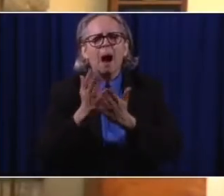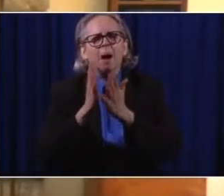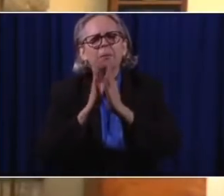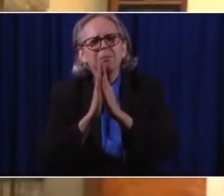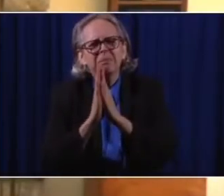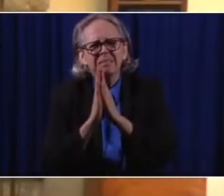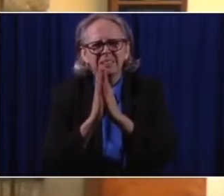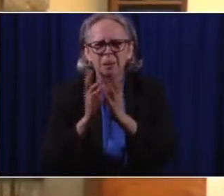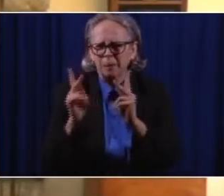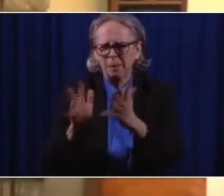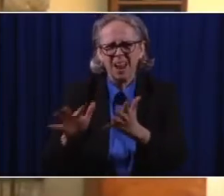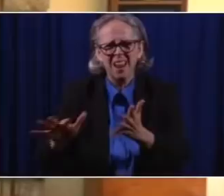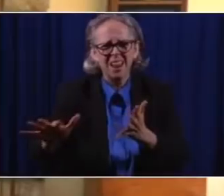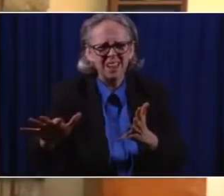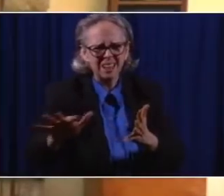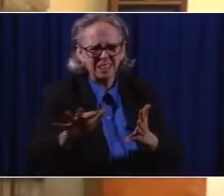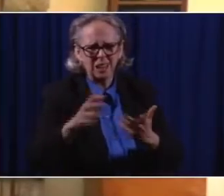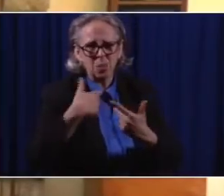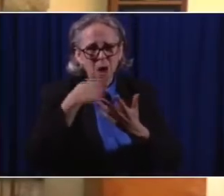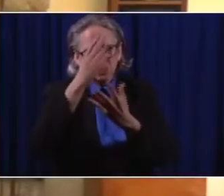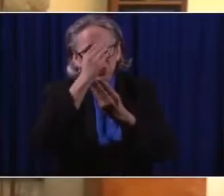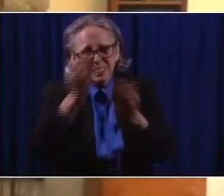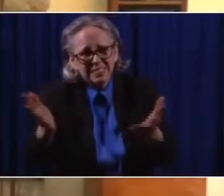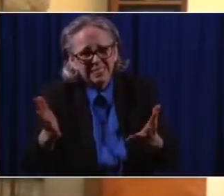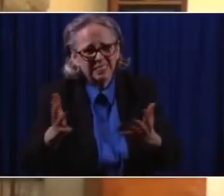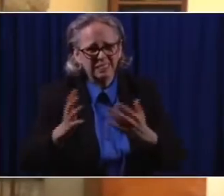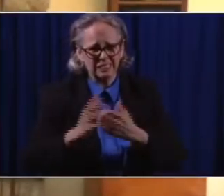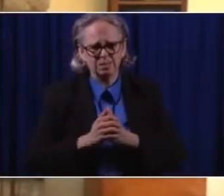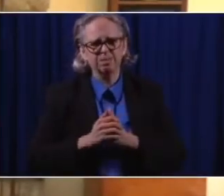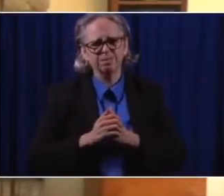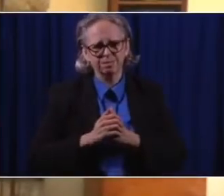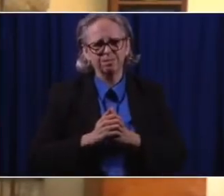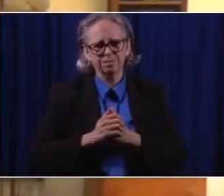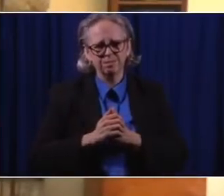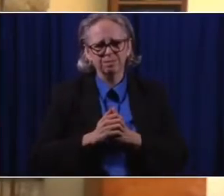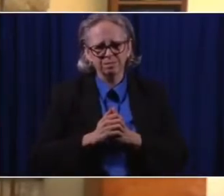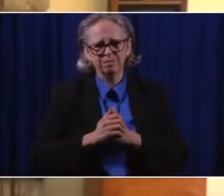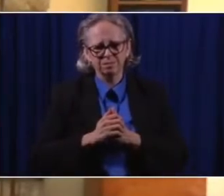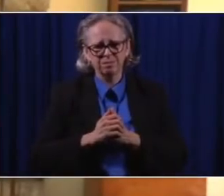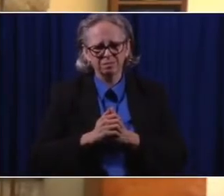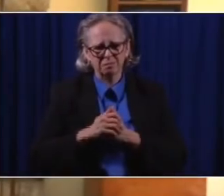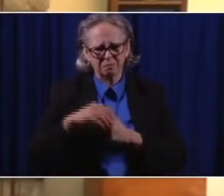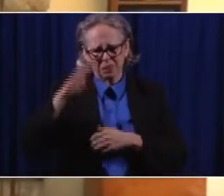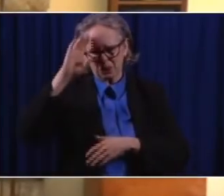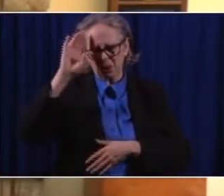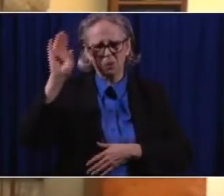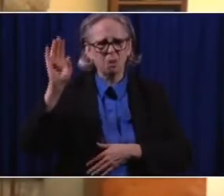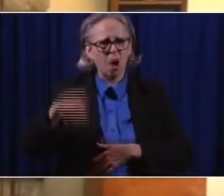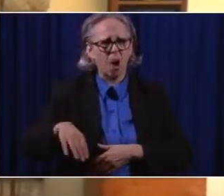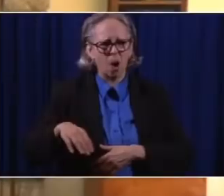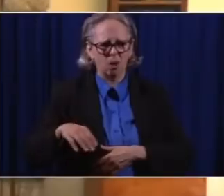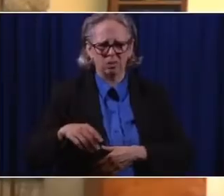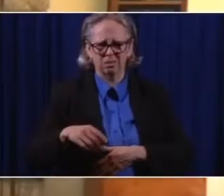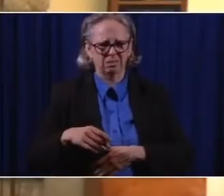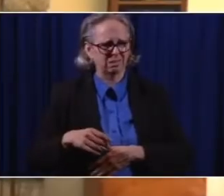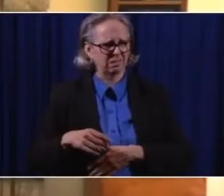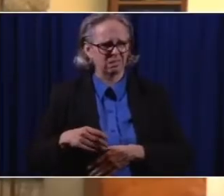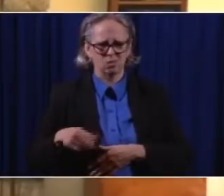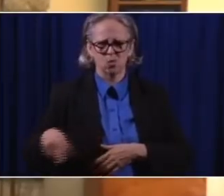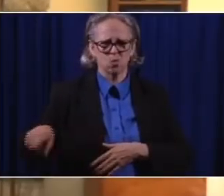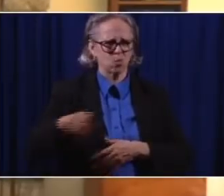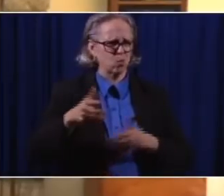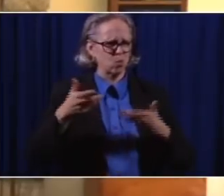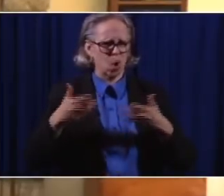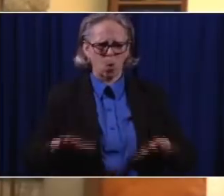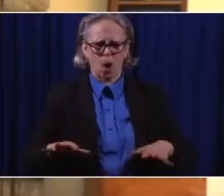message to them. I know that the last thing anyone wants to do is to hurt someone else or to kill